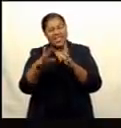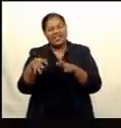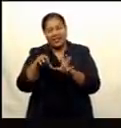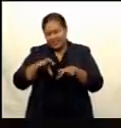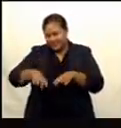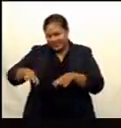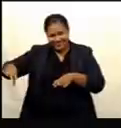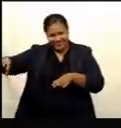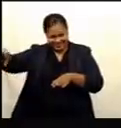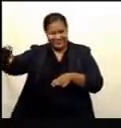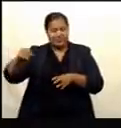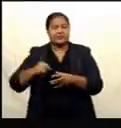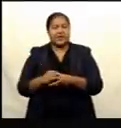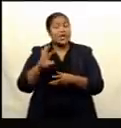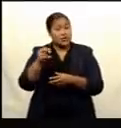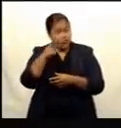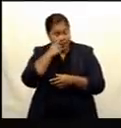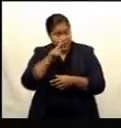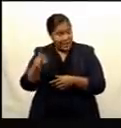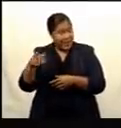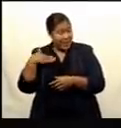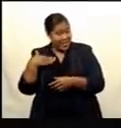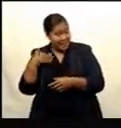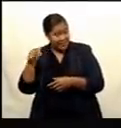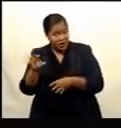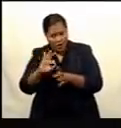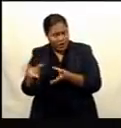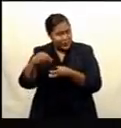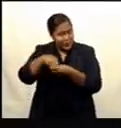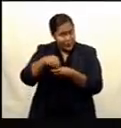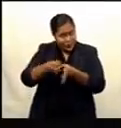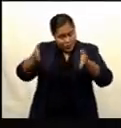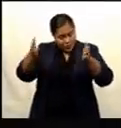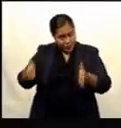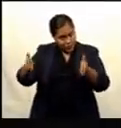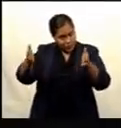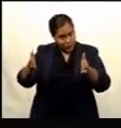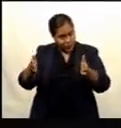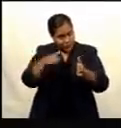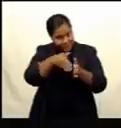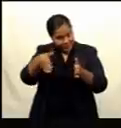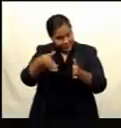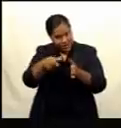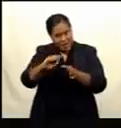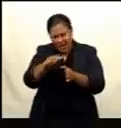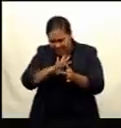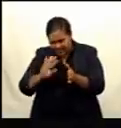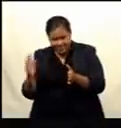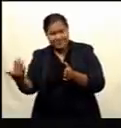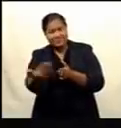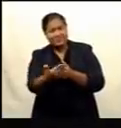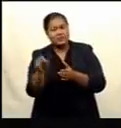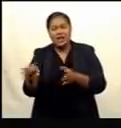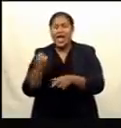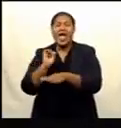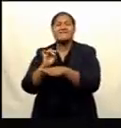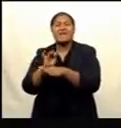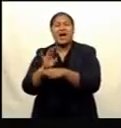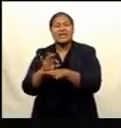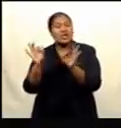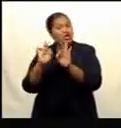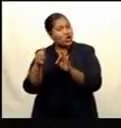few areas. So residents that are not part of the containment zones but are in the surrounding areas have been advised for now